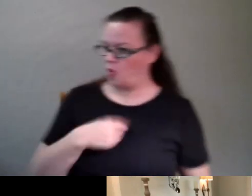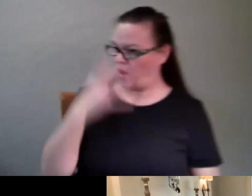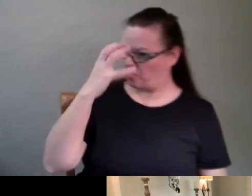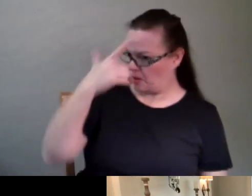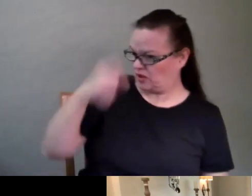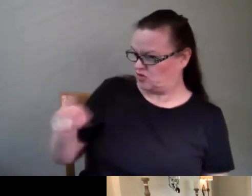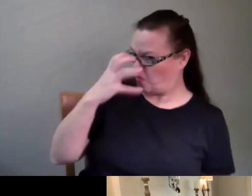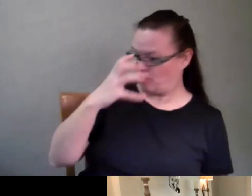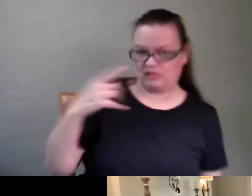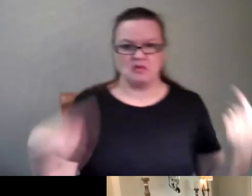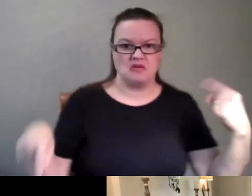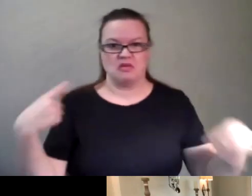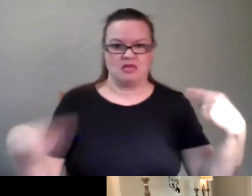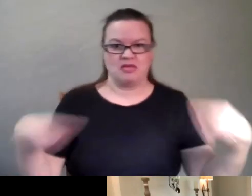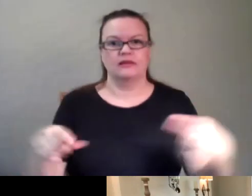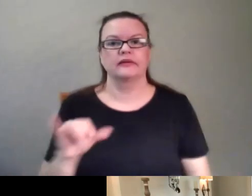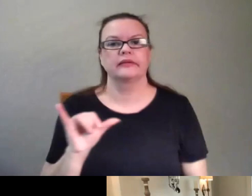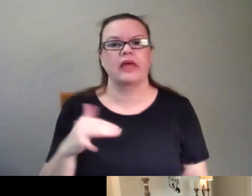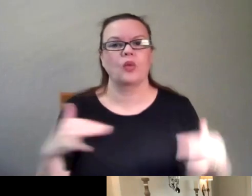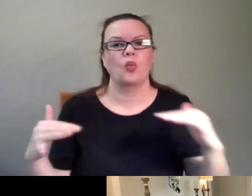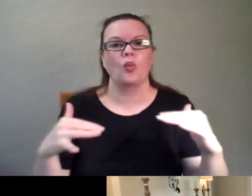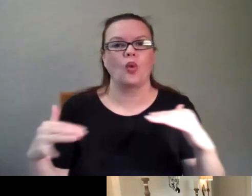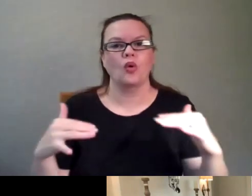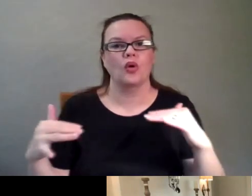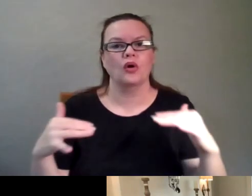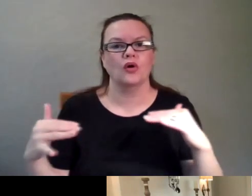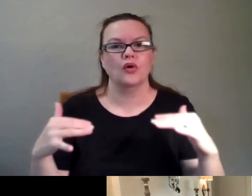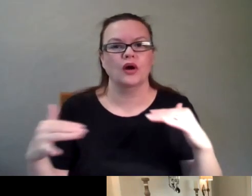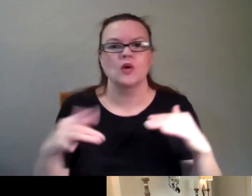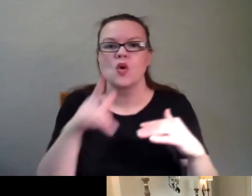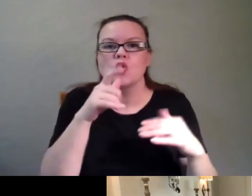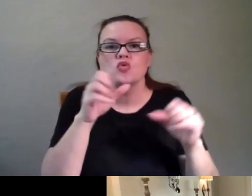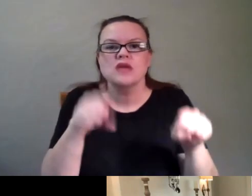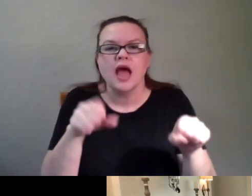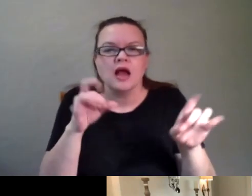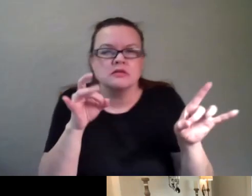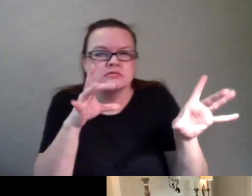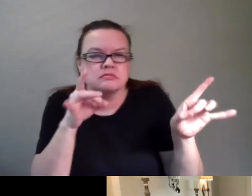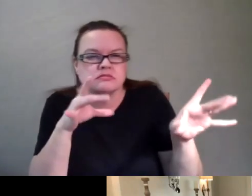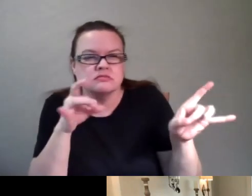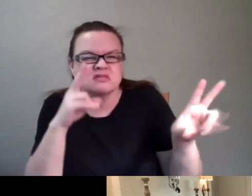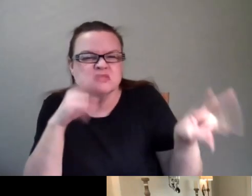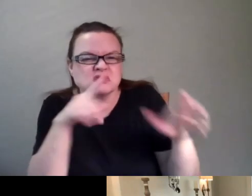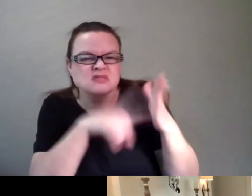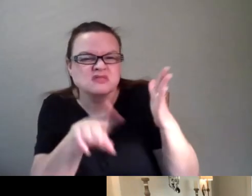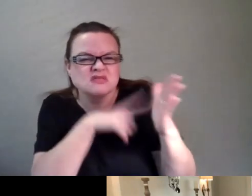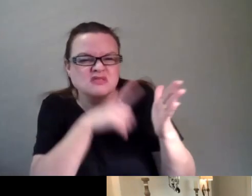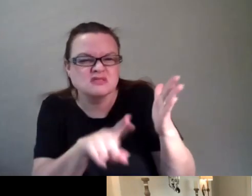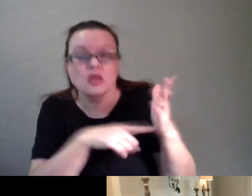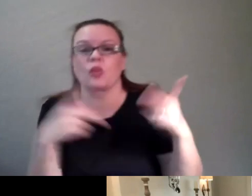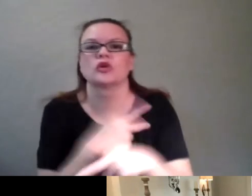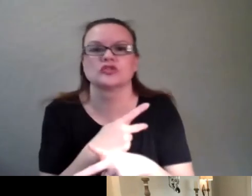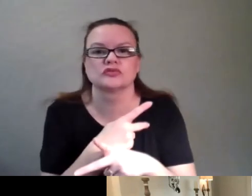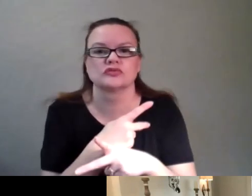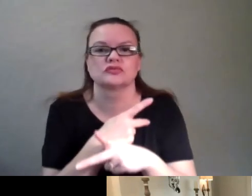almost a nuclear arms war of who can be the nastiest, who can be the ugliest, and who can use those tools the